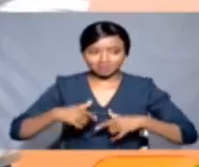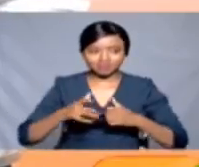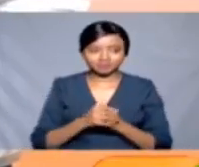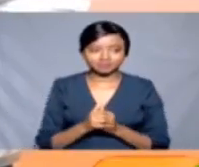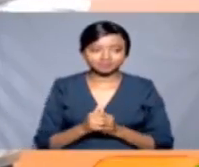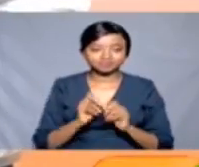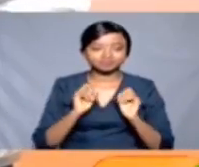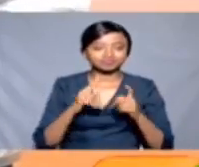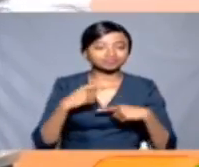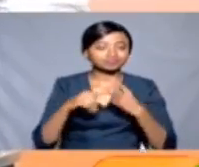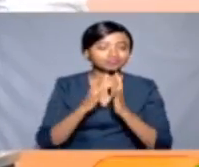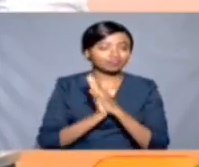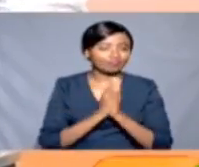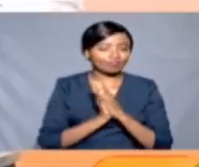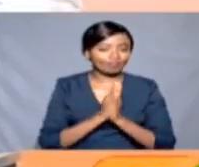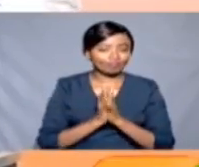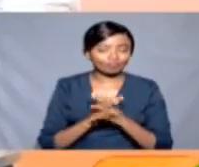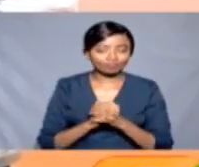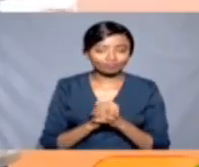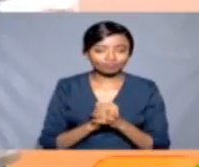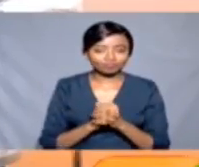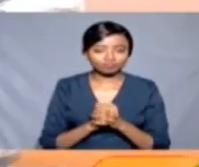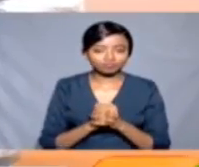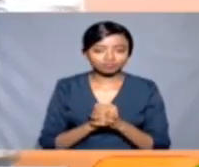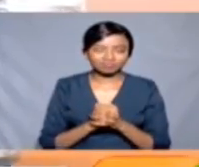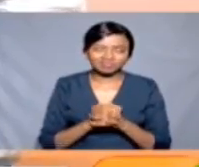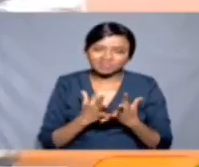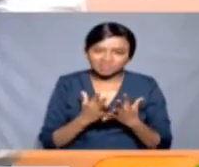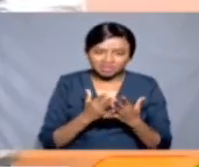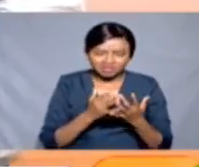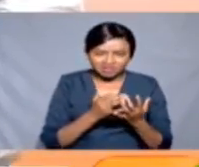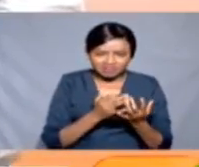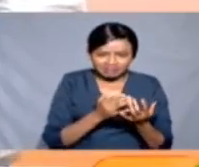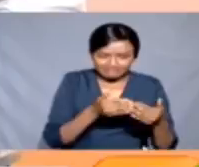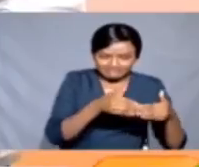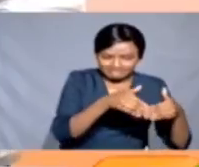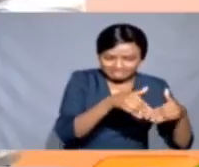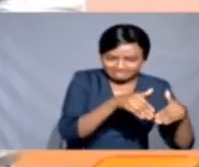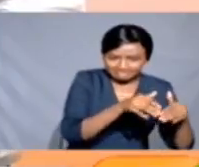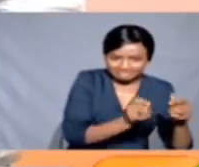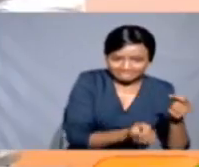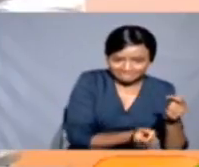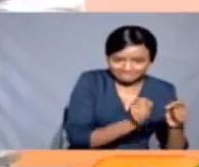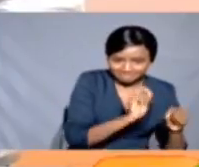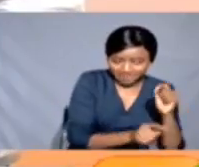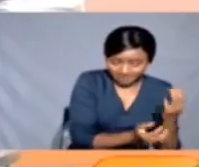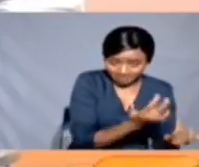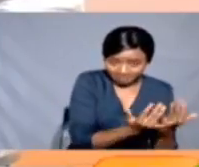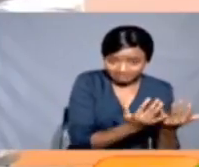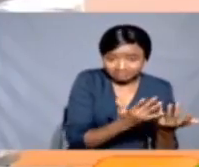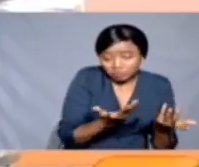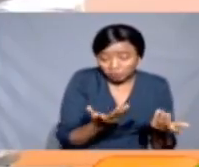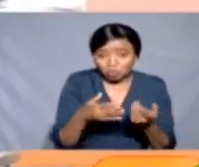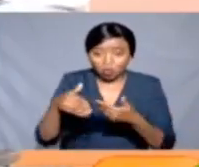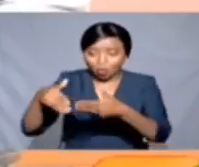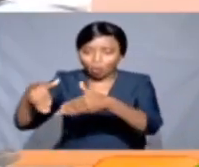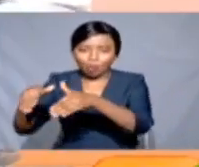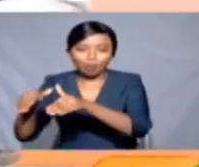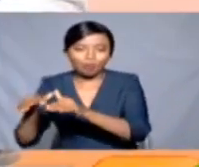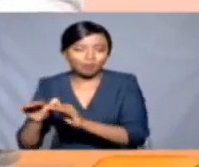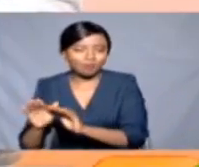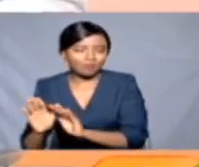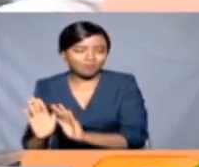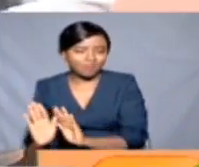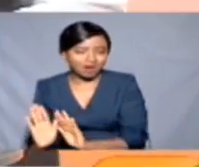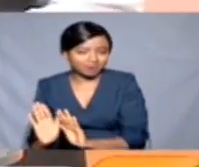On to this story. Take a listen. To bury or not to burn? It's a question that became the subject